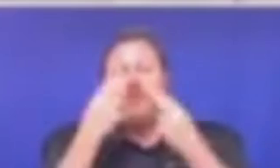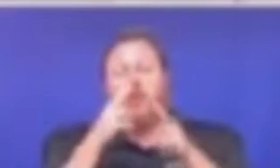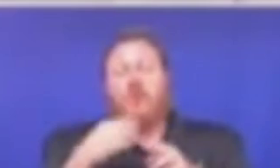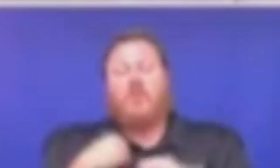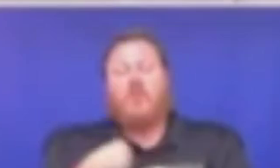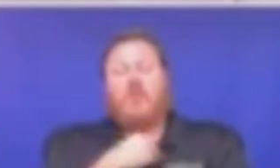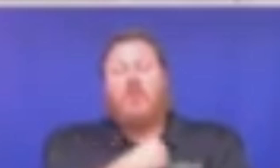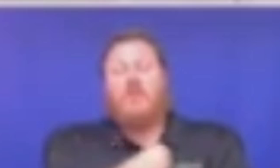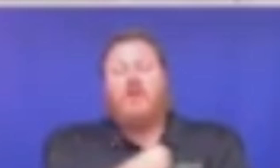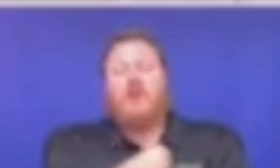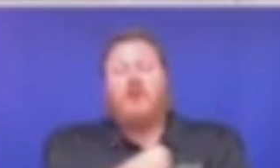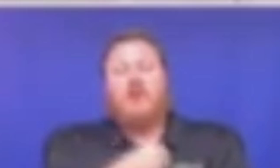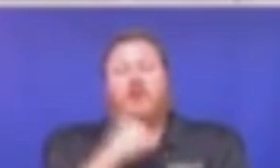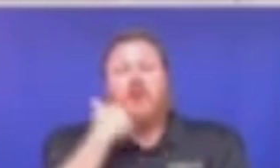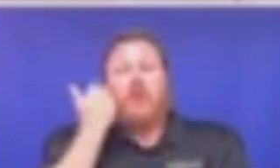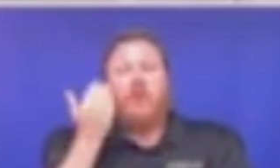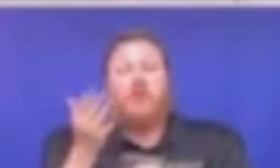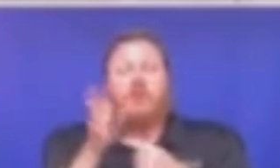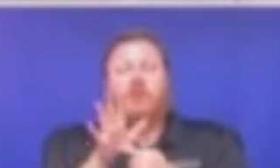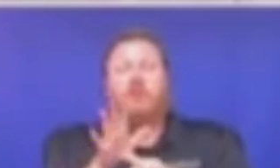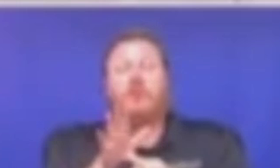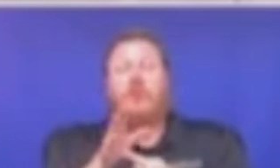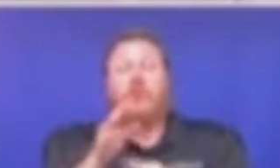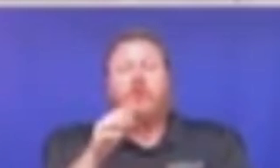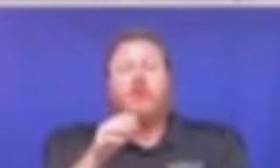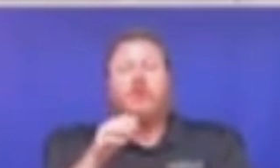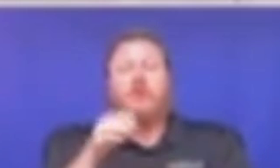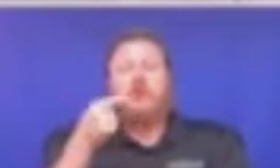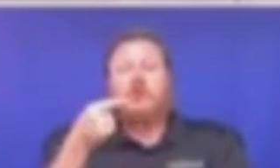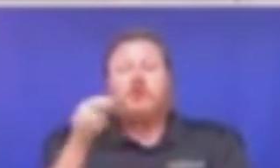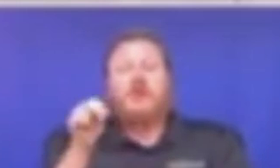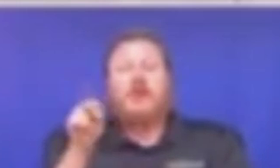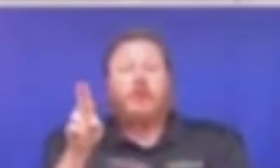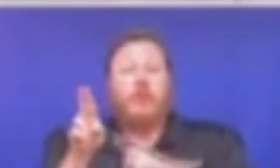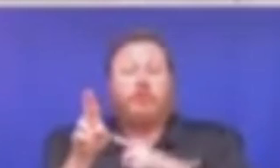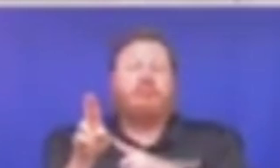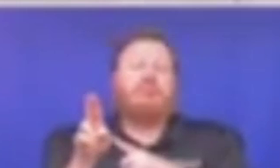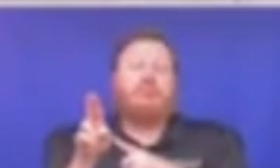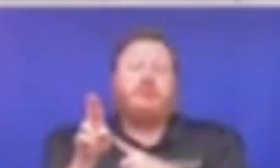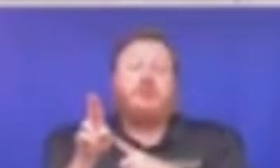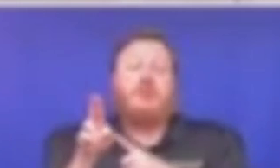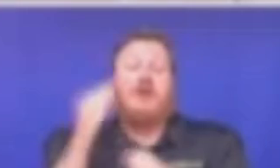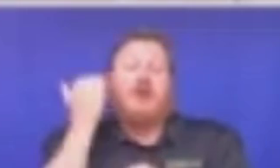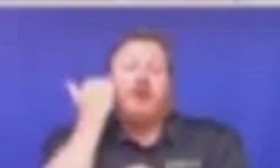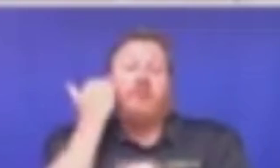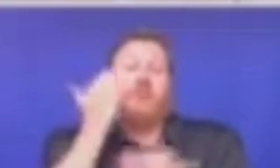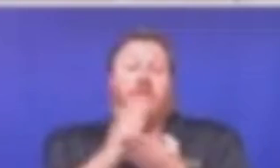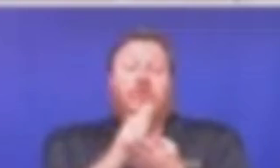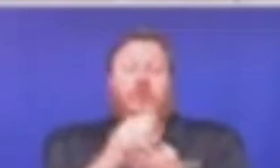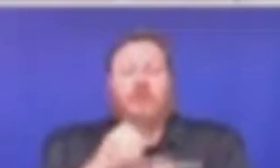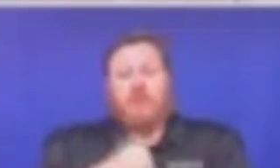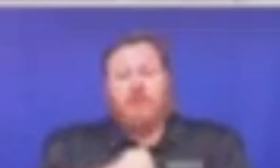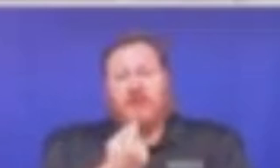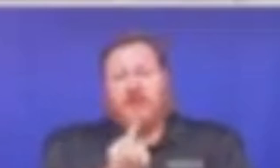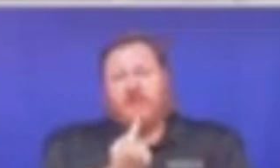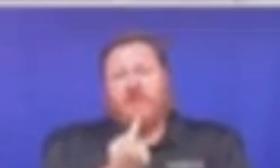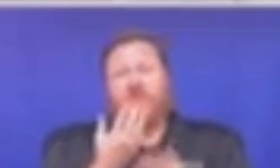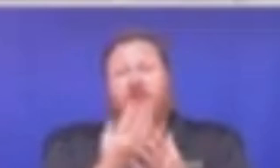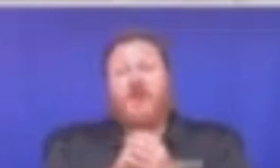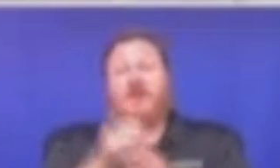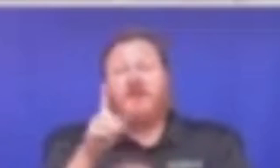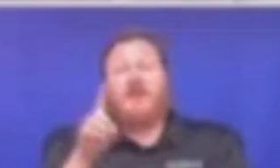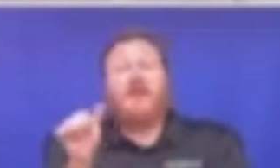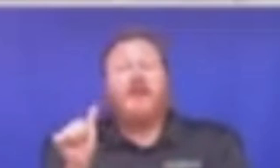to characterize the government of national unity as a government between myself and the